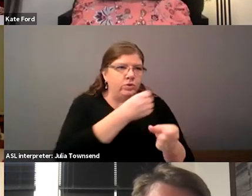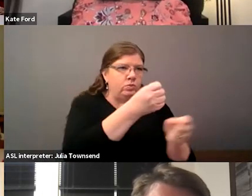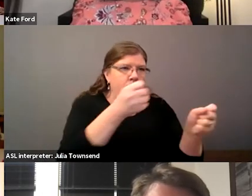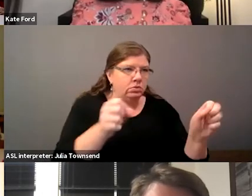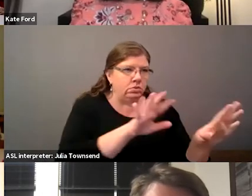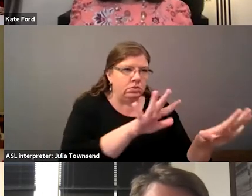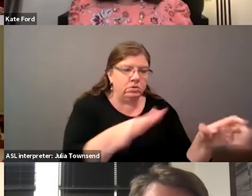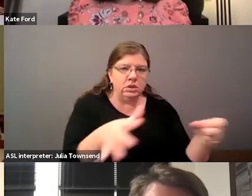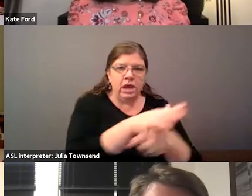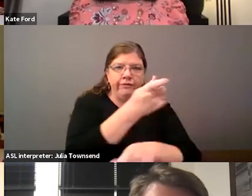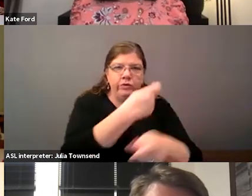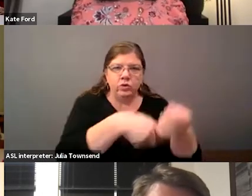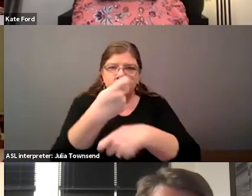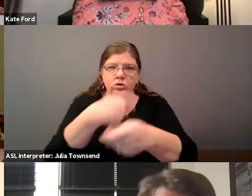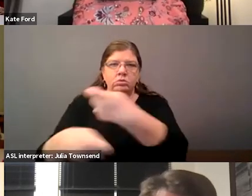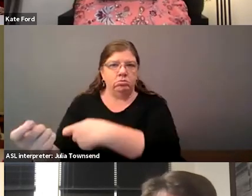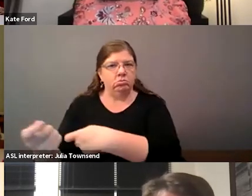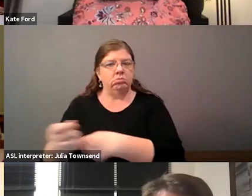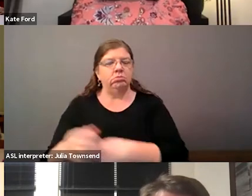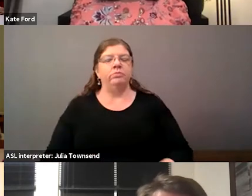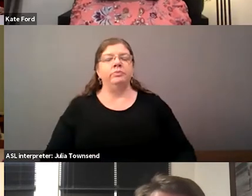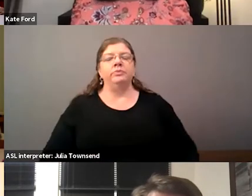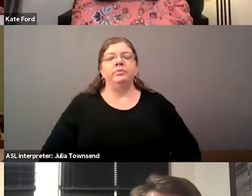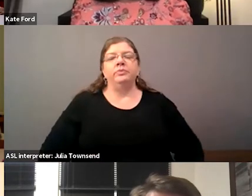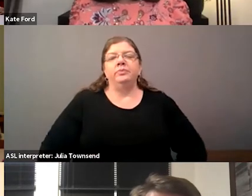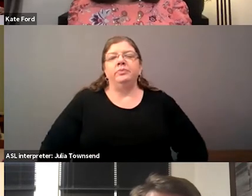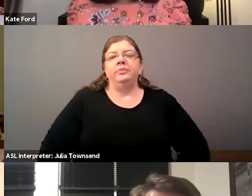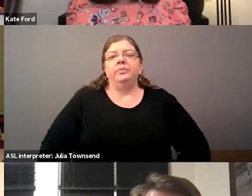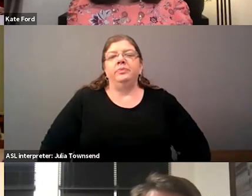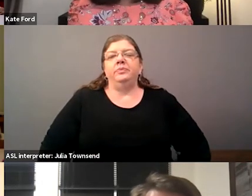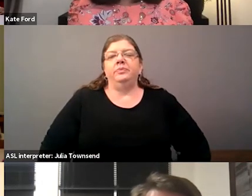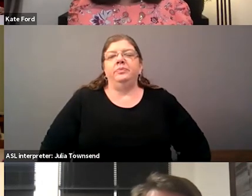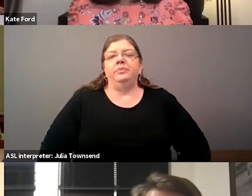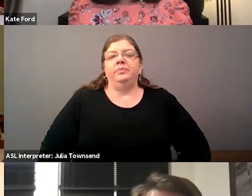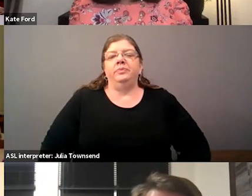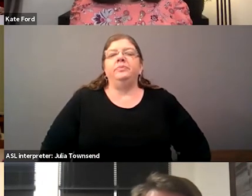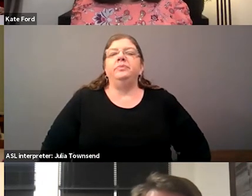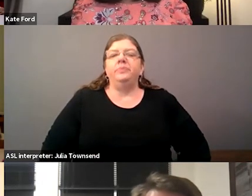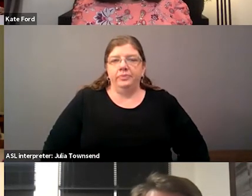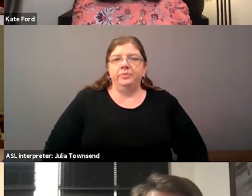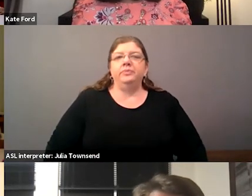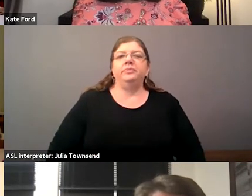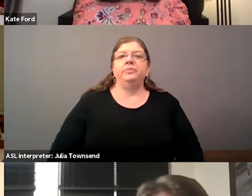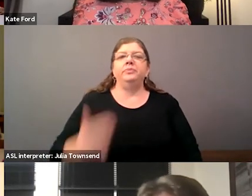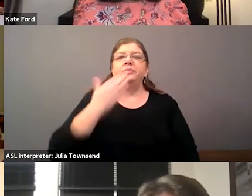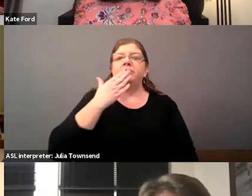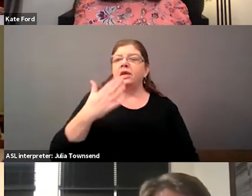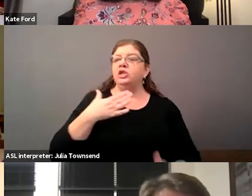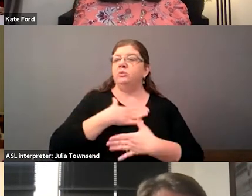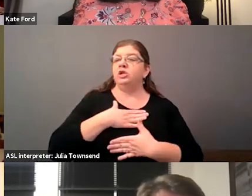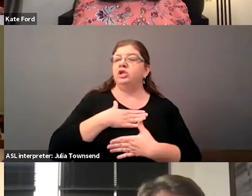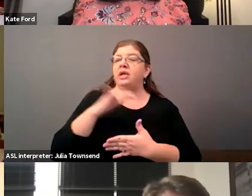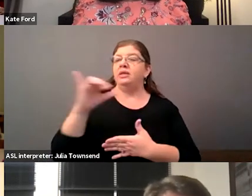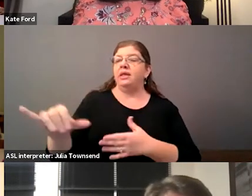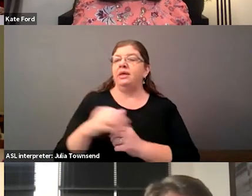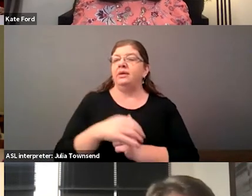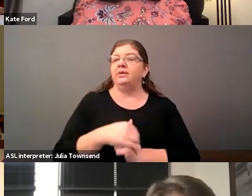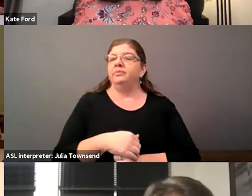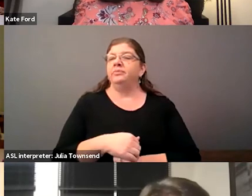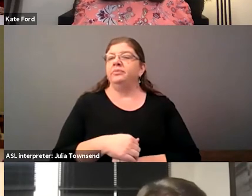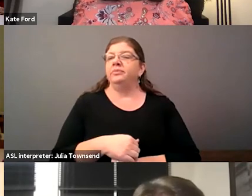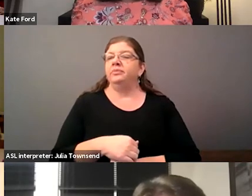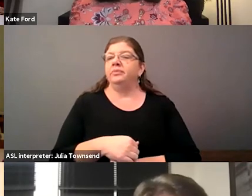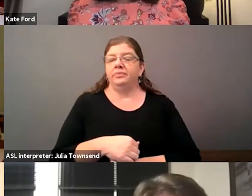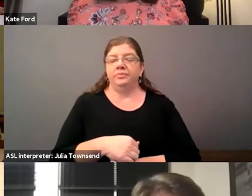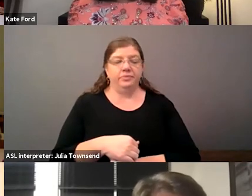just to give the board that information thanks i i truly appreciate the clarifications um a